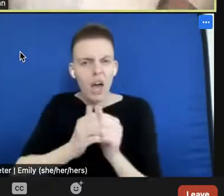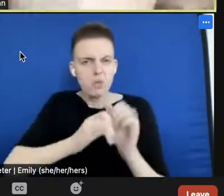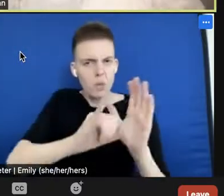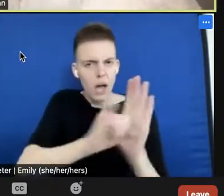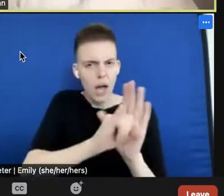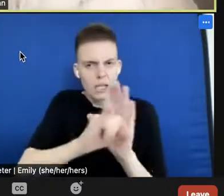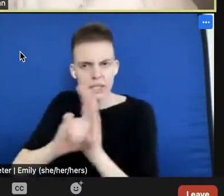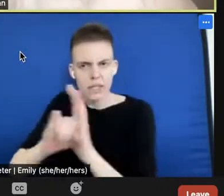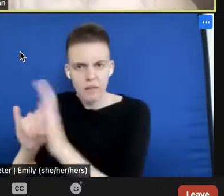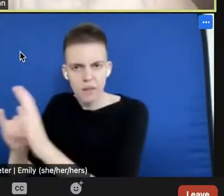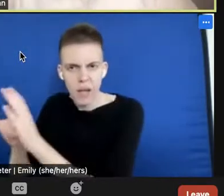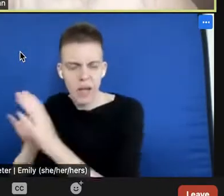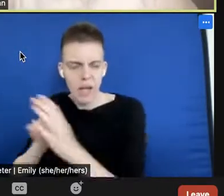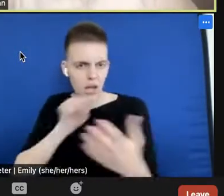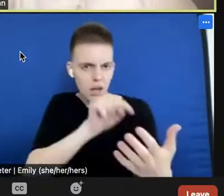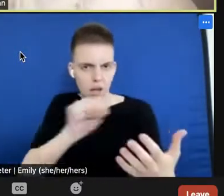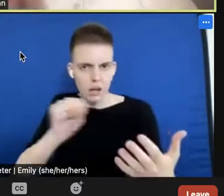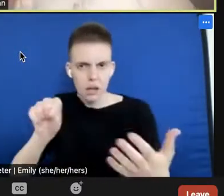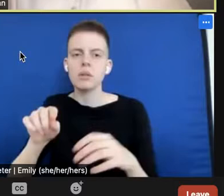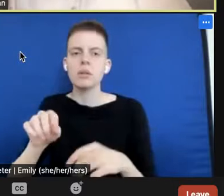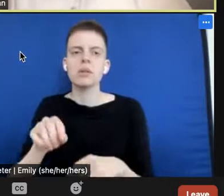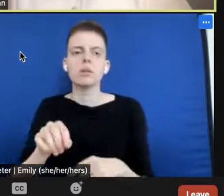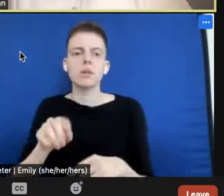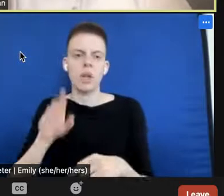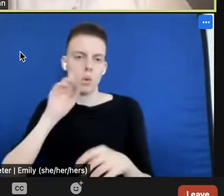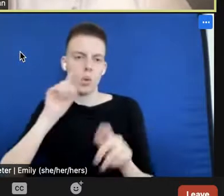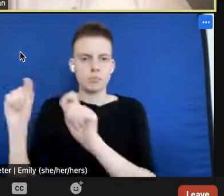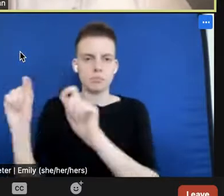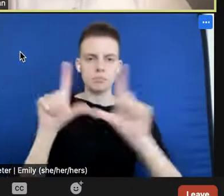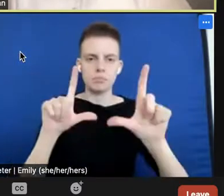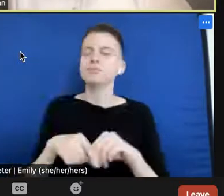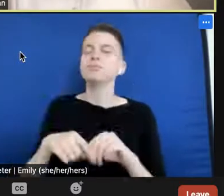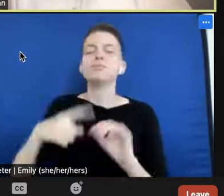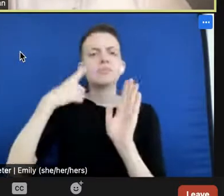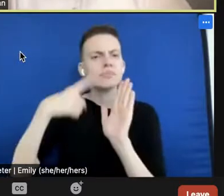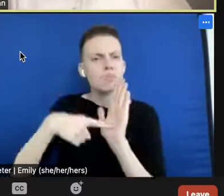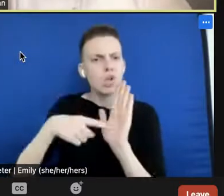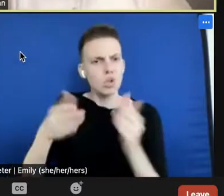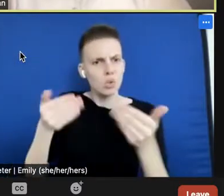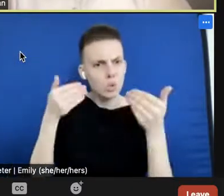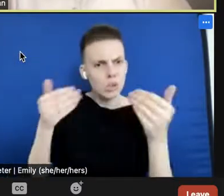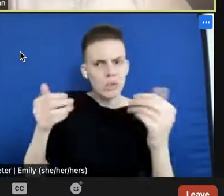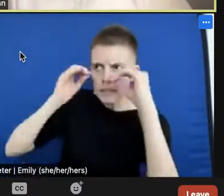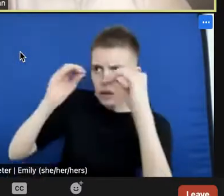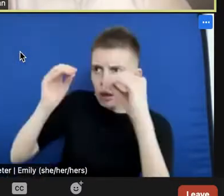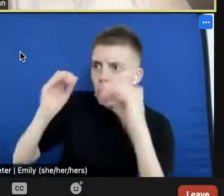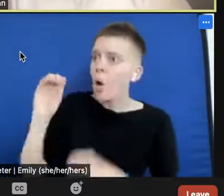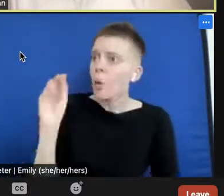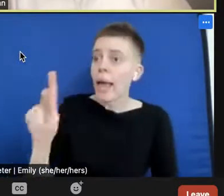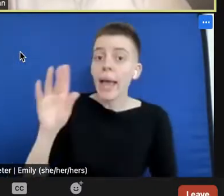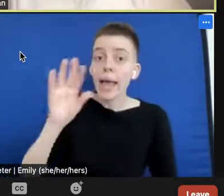something. You teach them, I'm going to go back up. You teach them that a cat, has pointed ears and